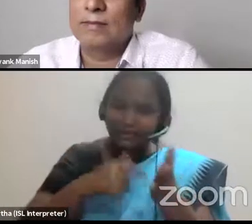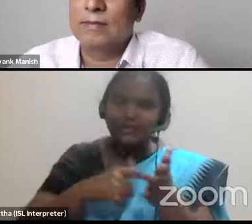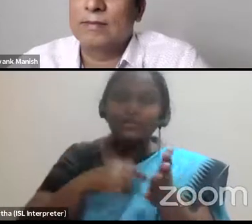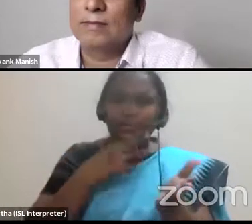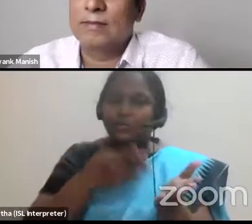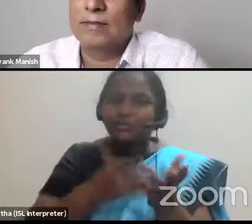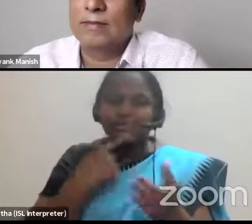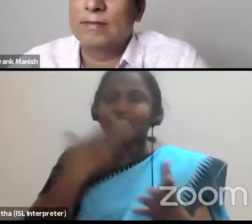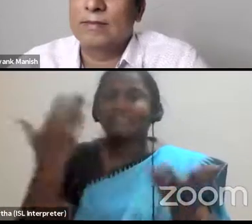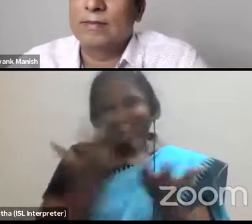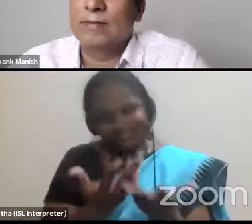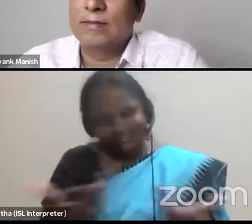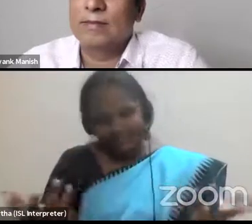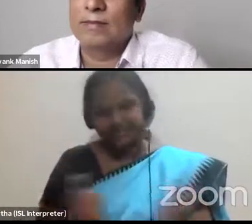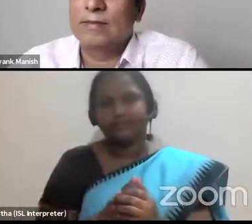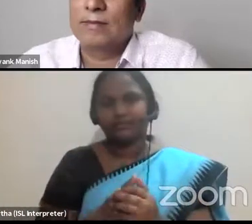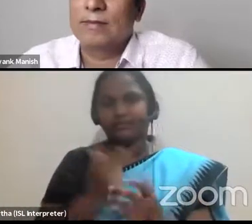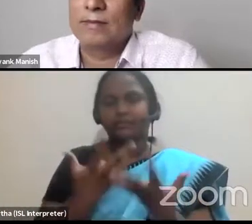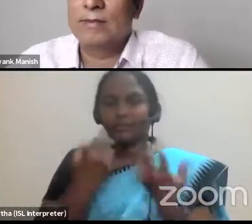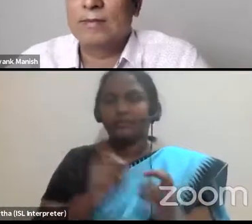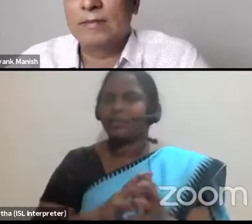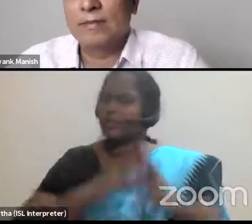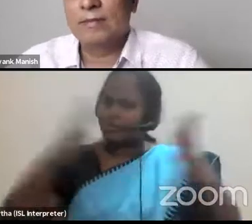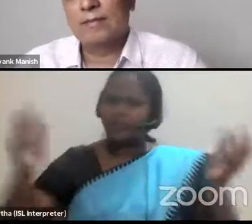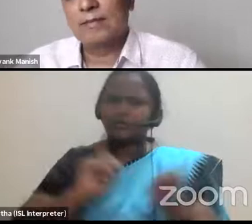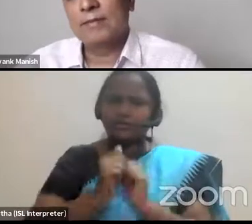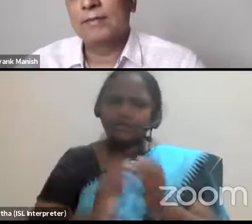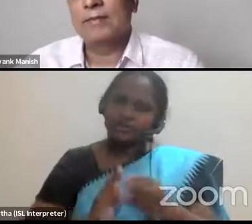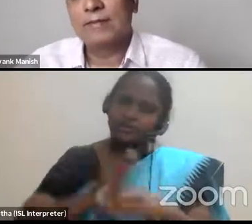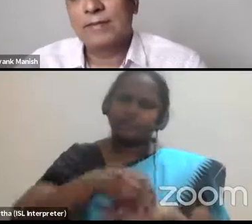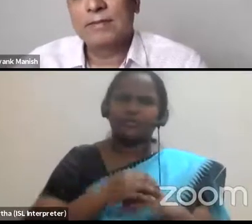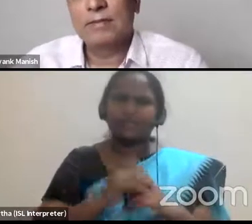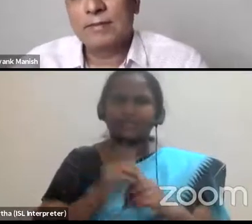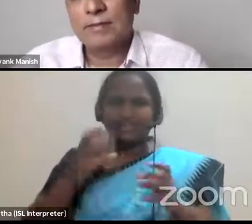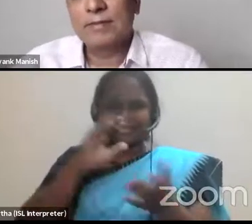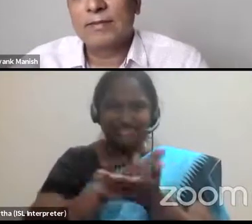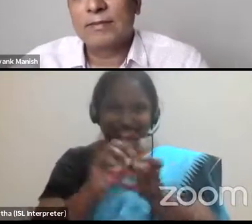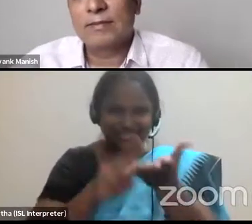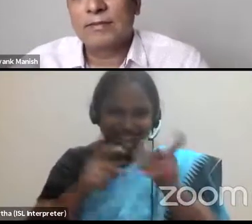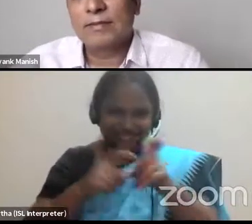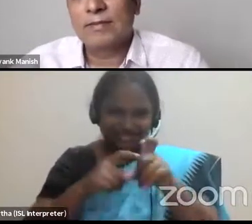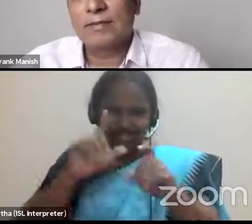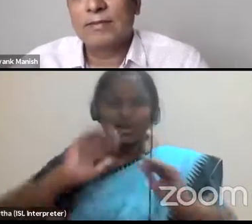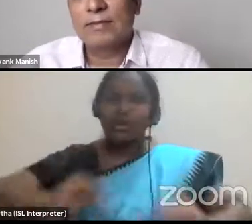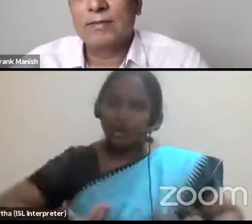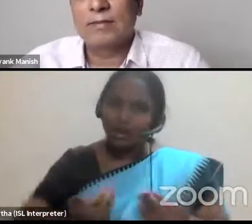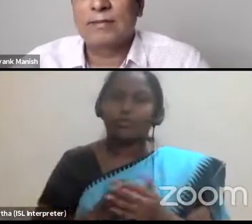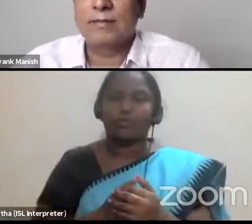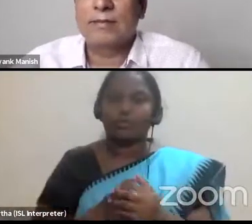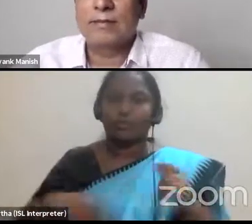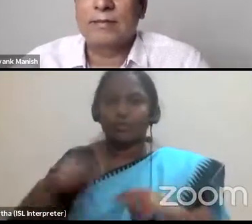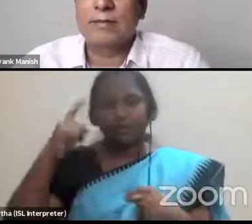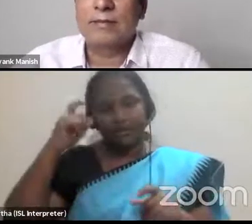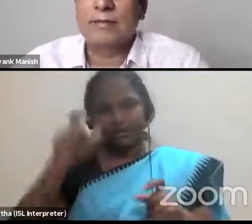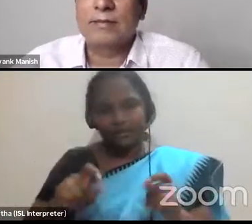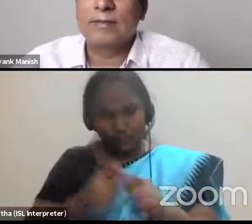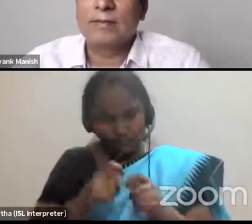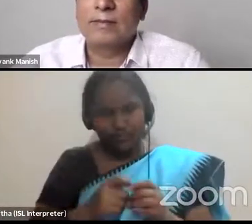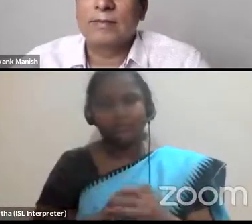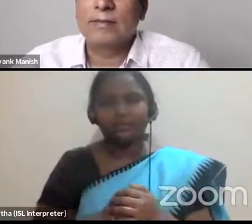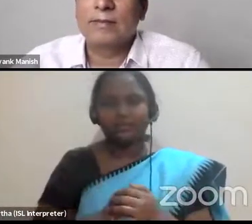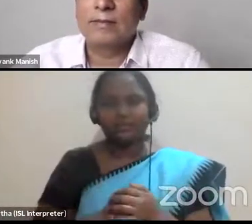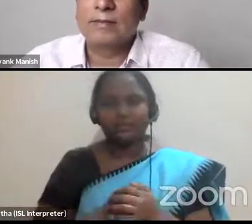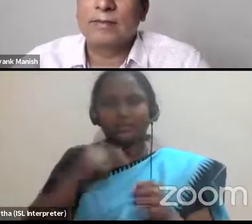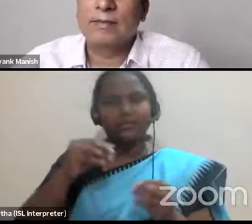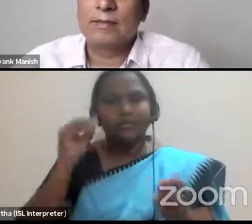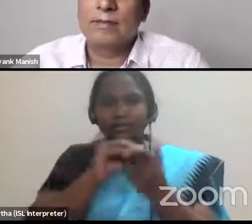and stuff like that. So there has been a lot of changes across the channels on how the digital persona would work, and this